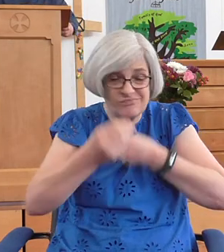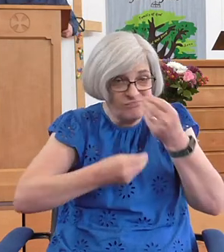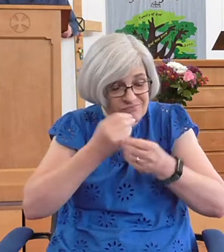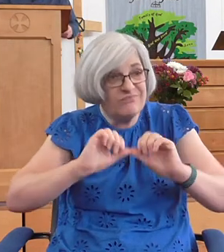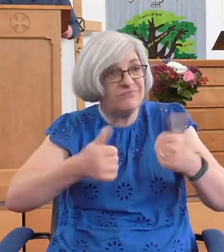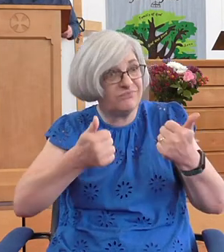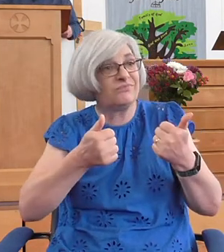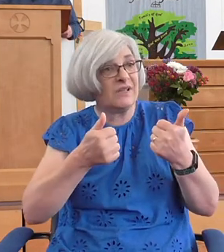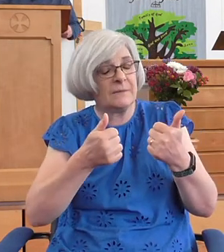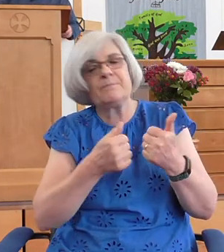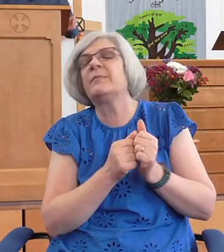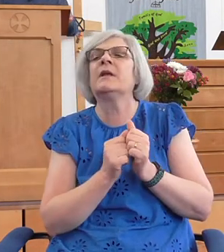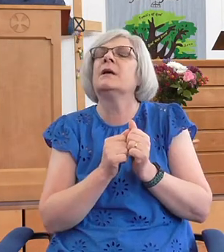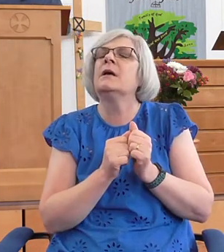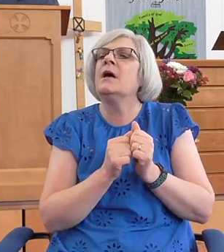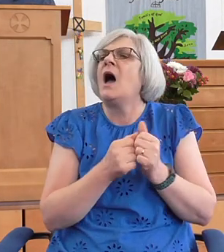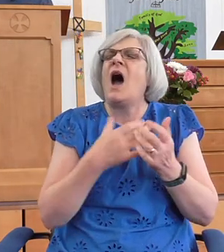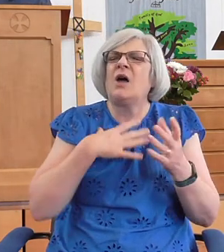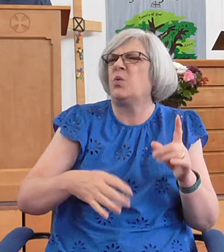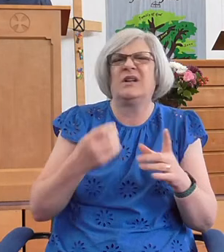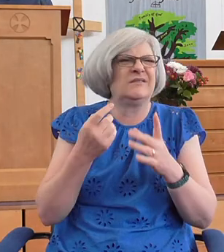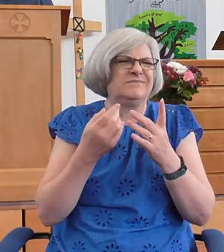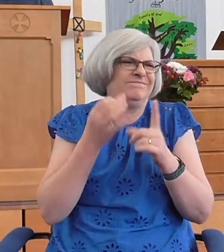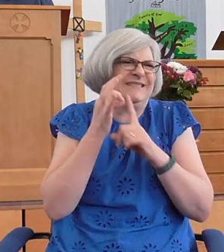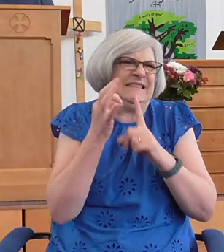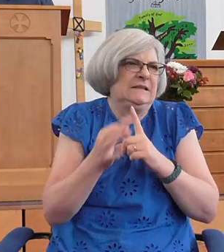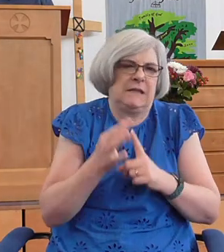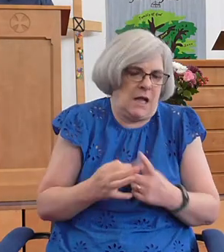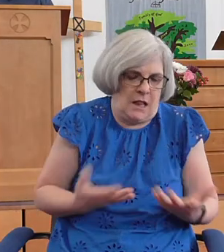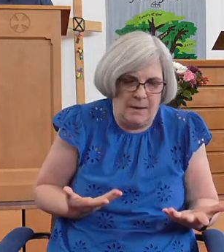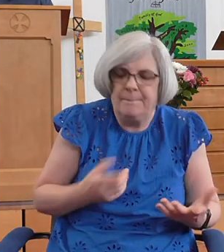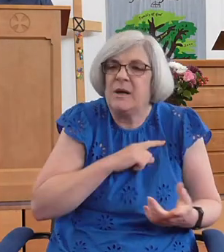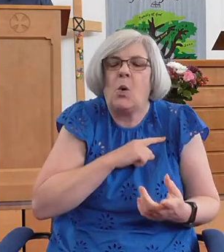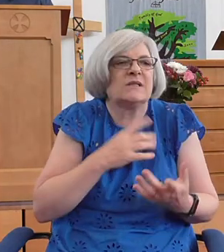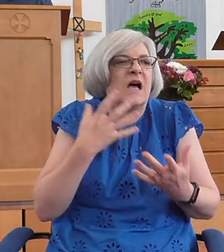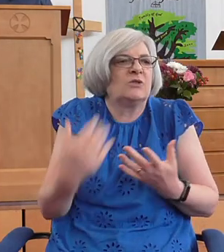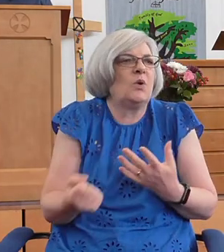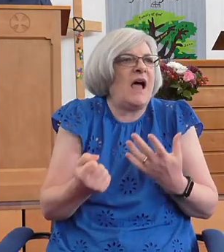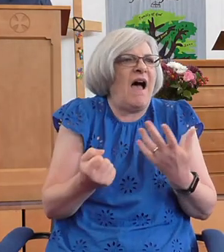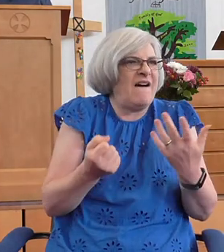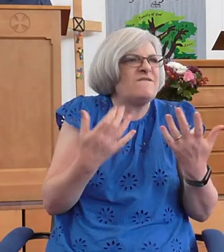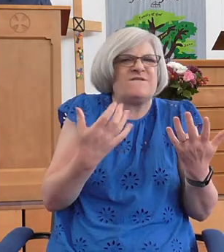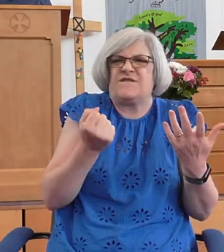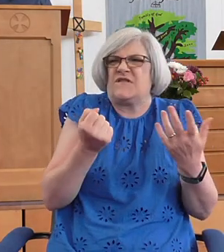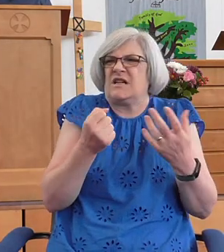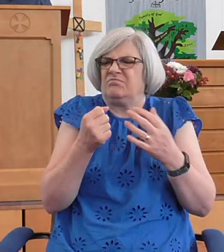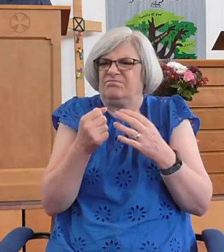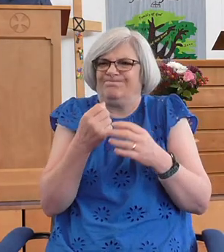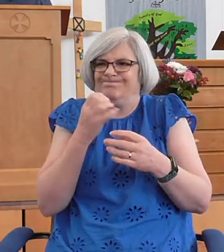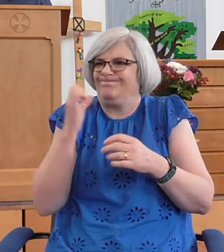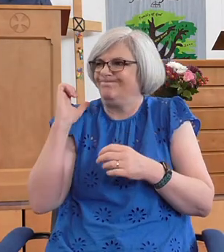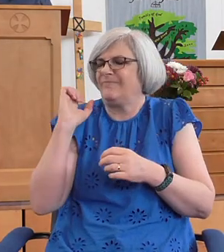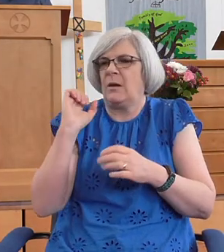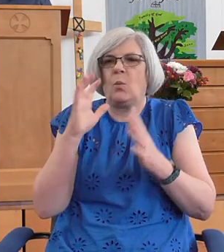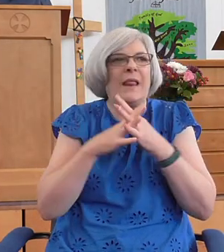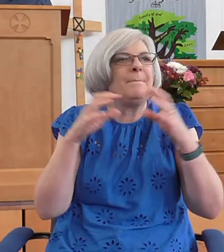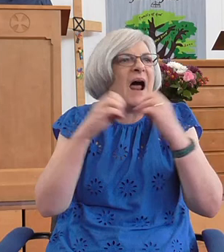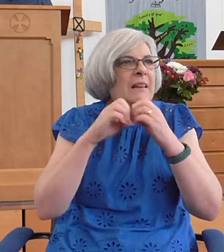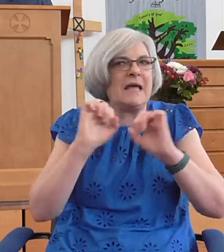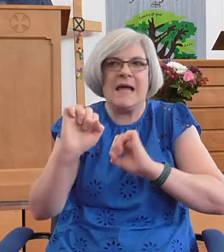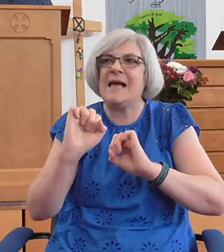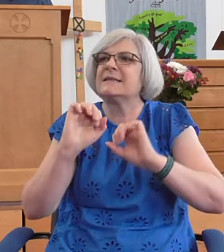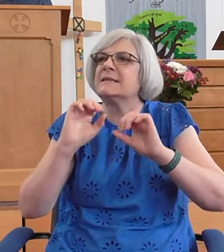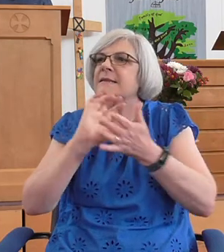Without going into too much detail, since I don't possess his incredible communication skills, he goes on